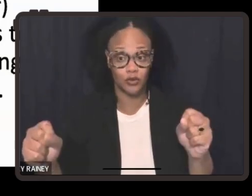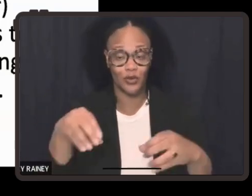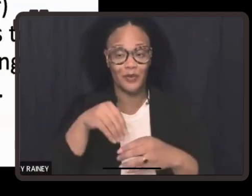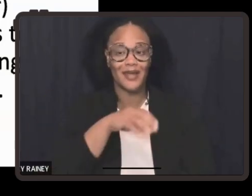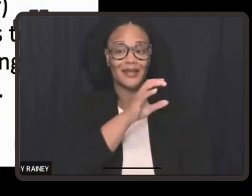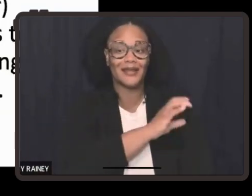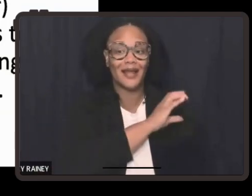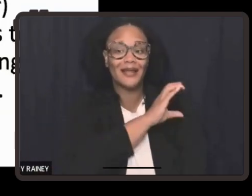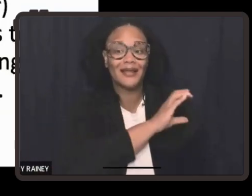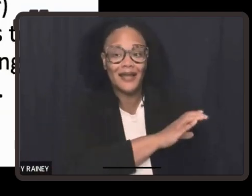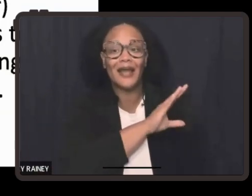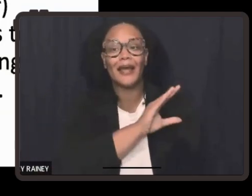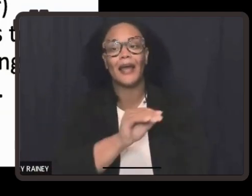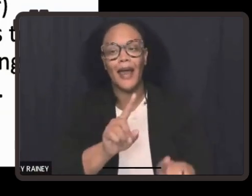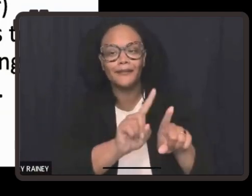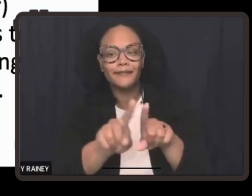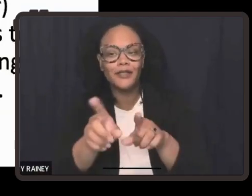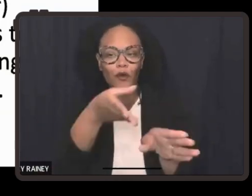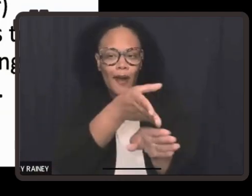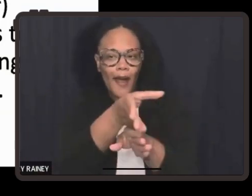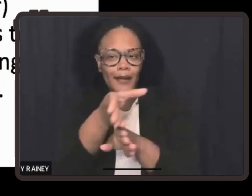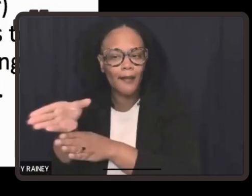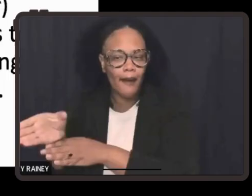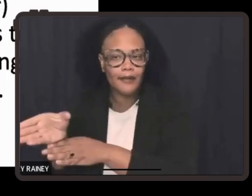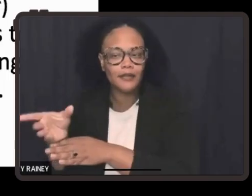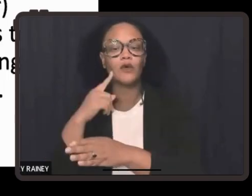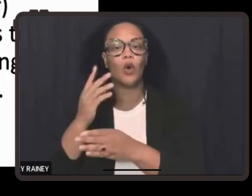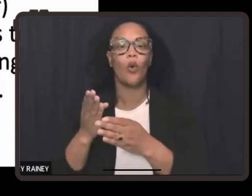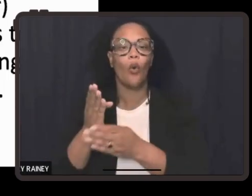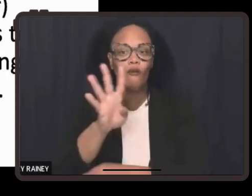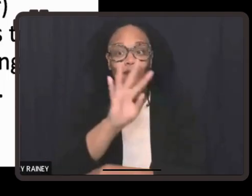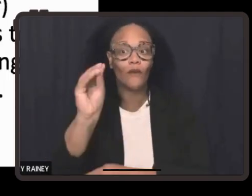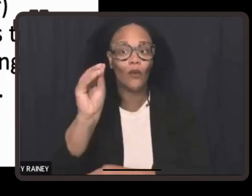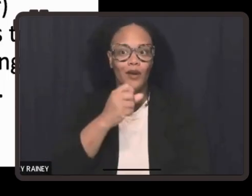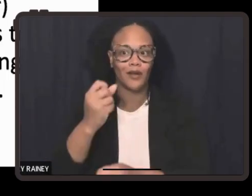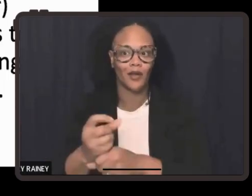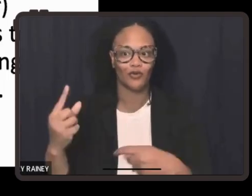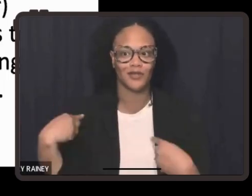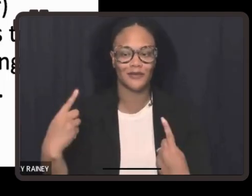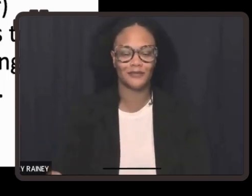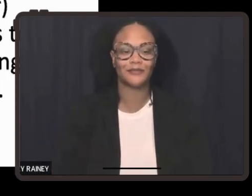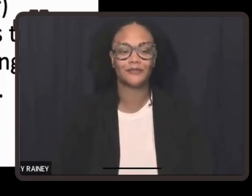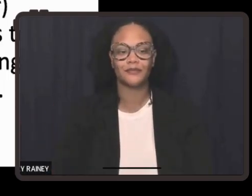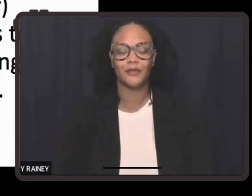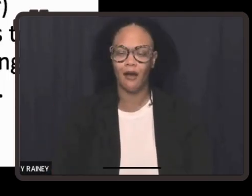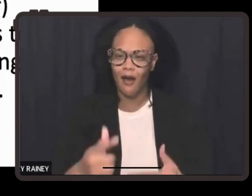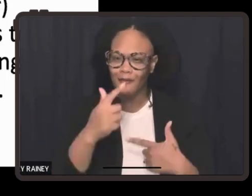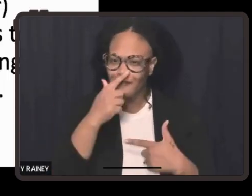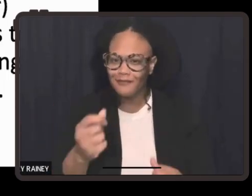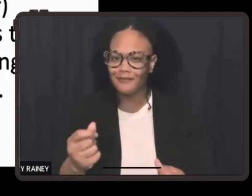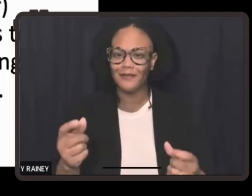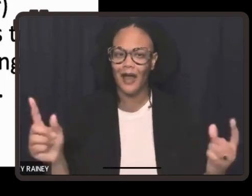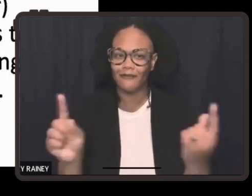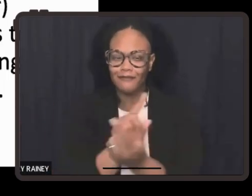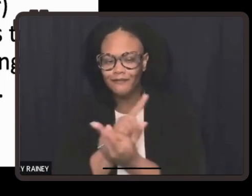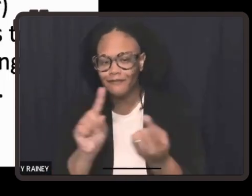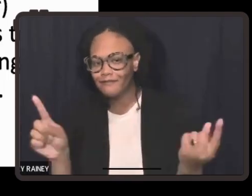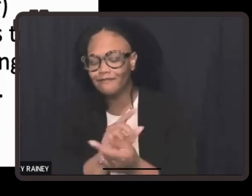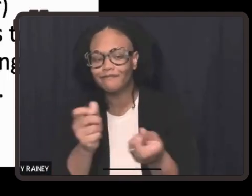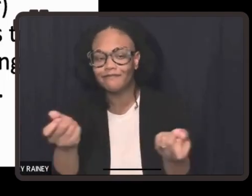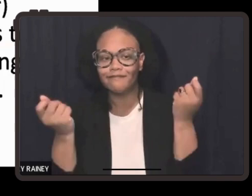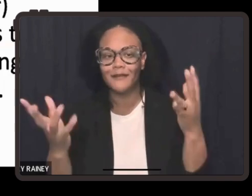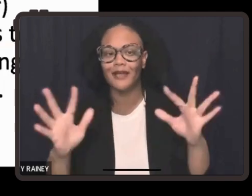it's always so interesting. The families I've met, it has been